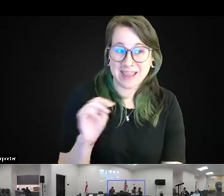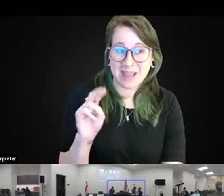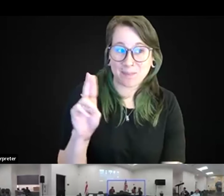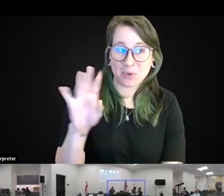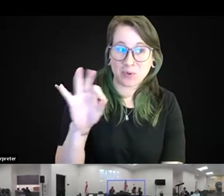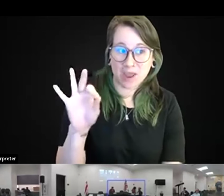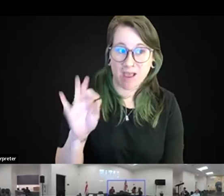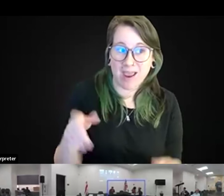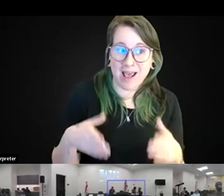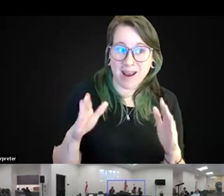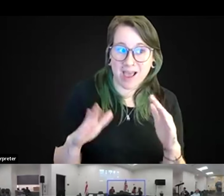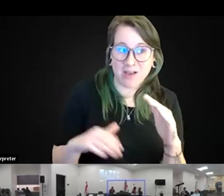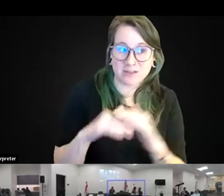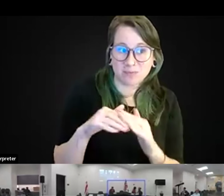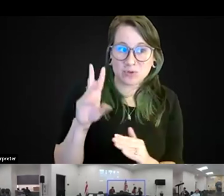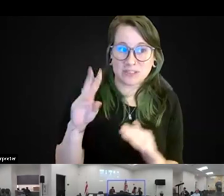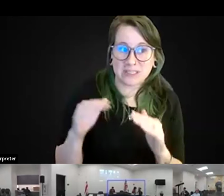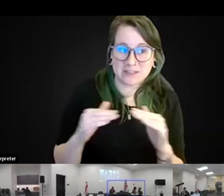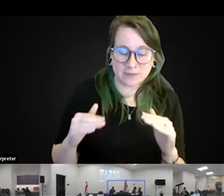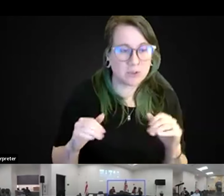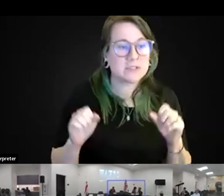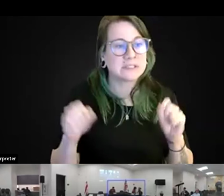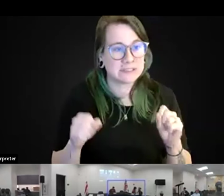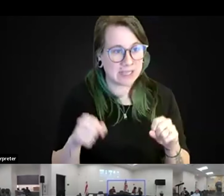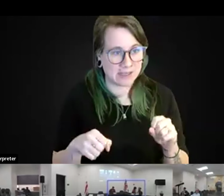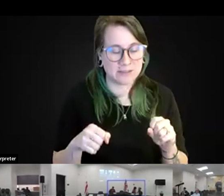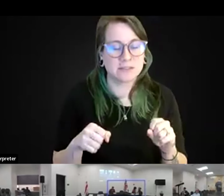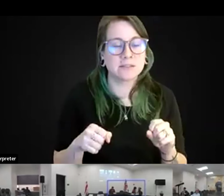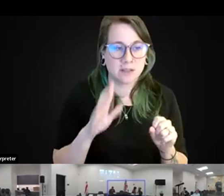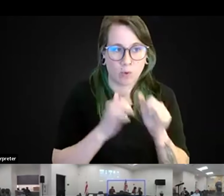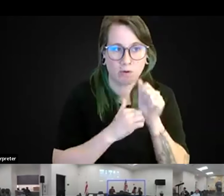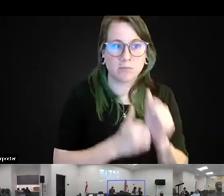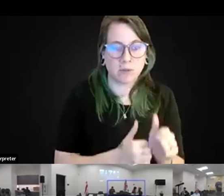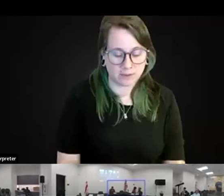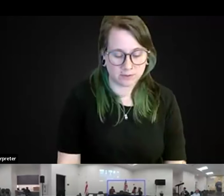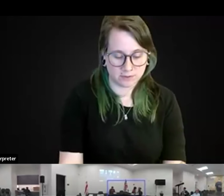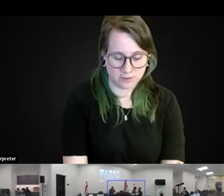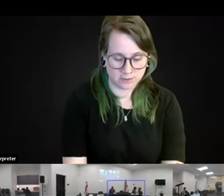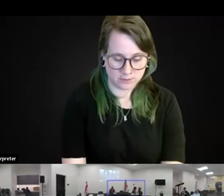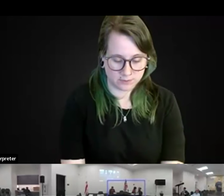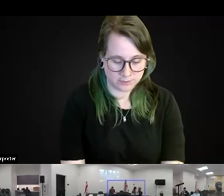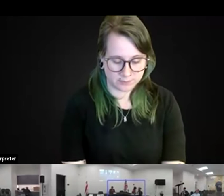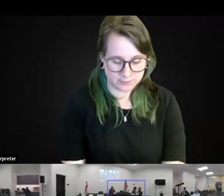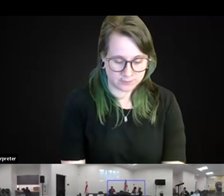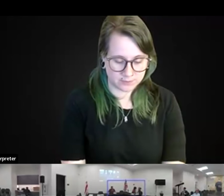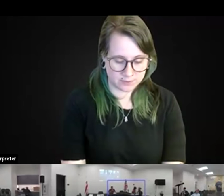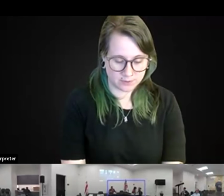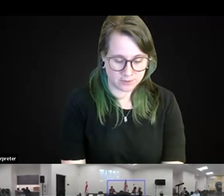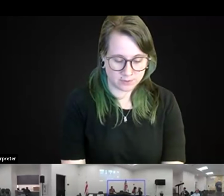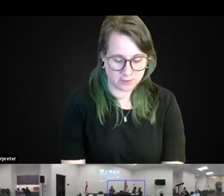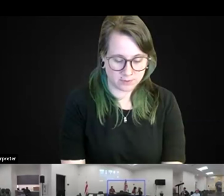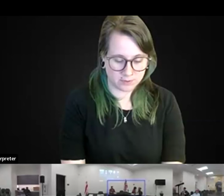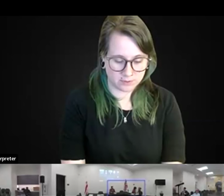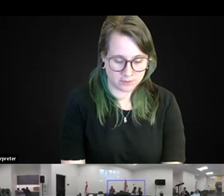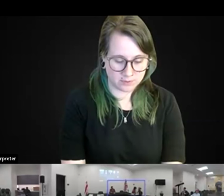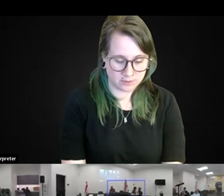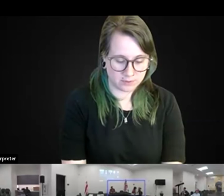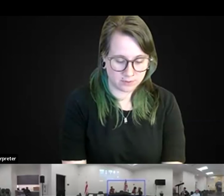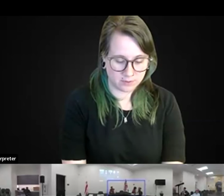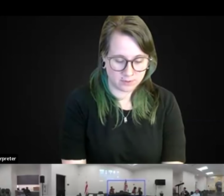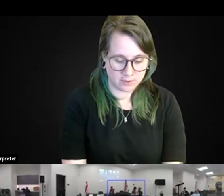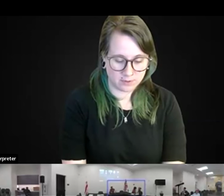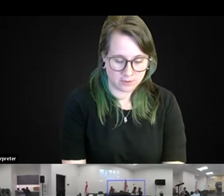It does. It allows for the proposed height to be compliant. And other than